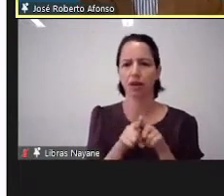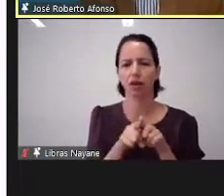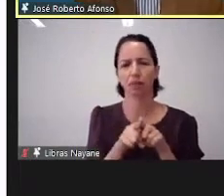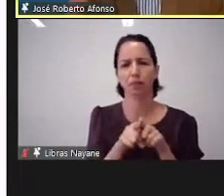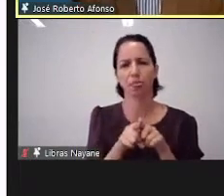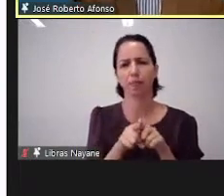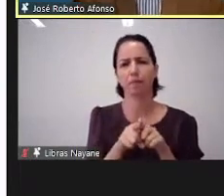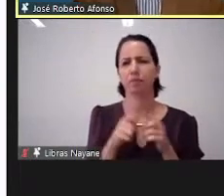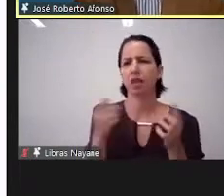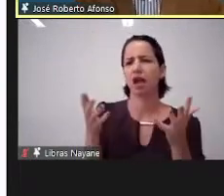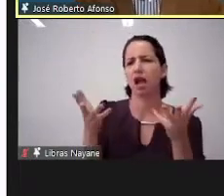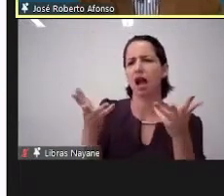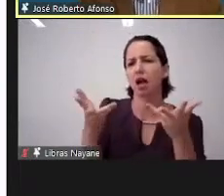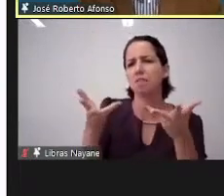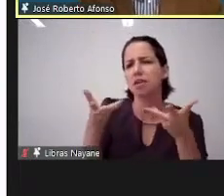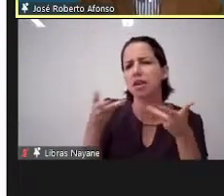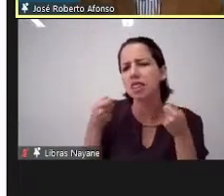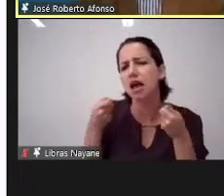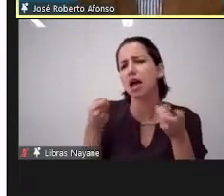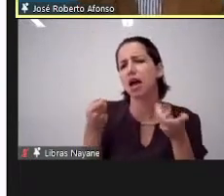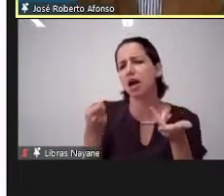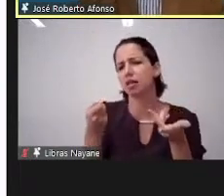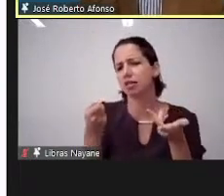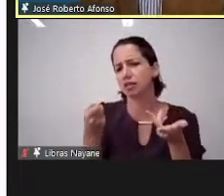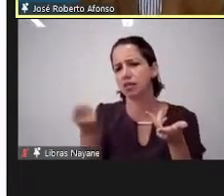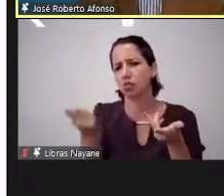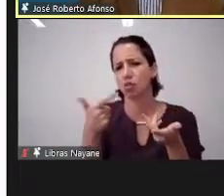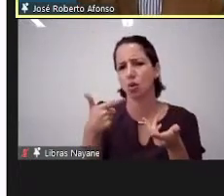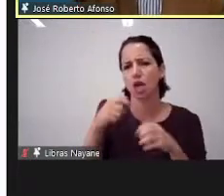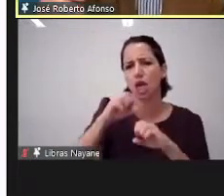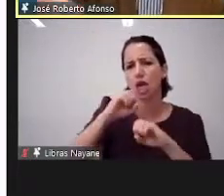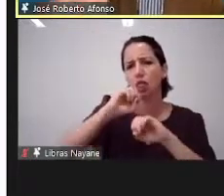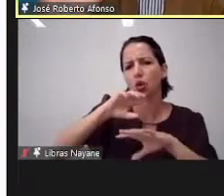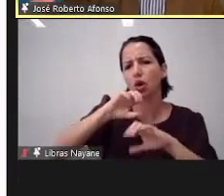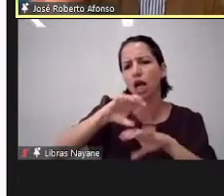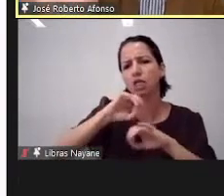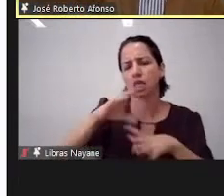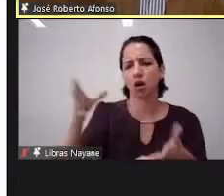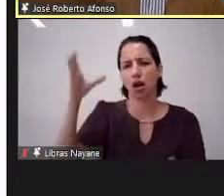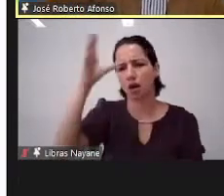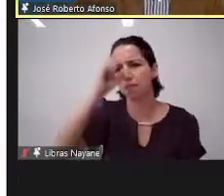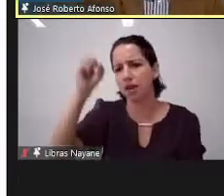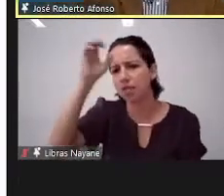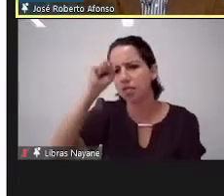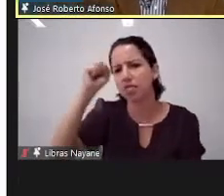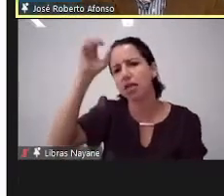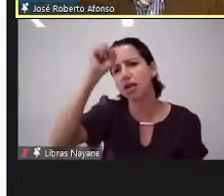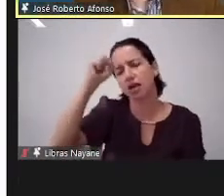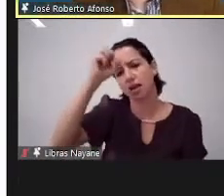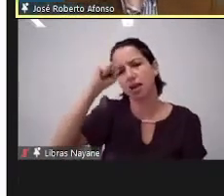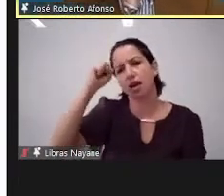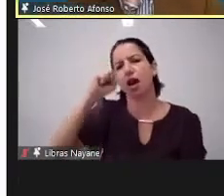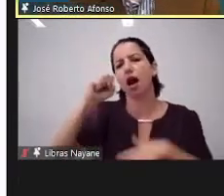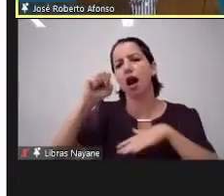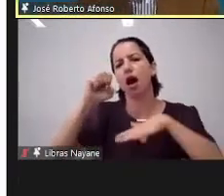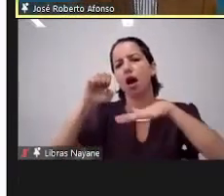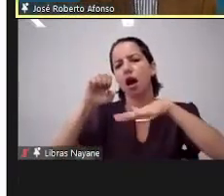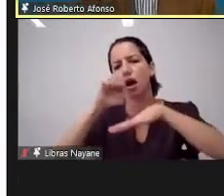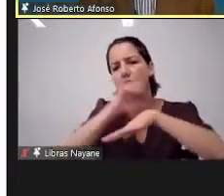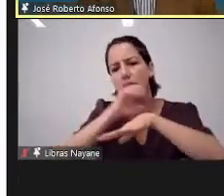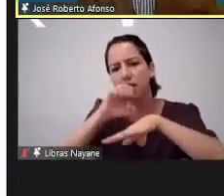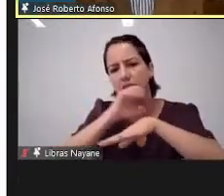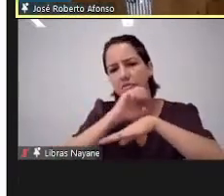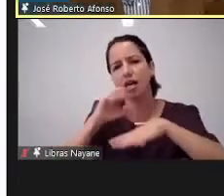created yet. We're talking about skills and not about education.